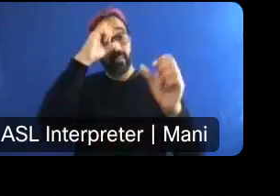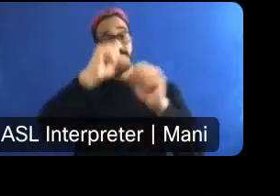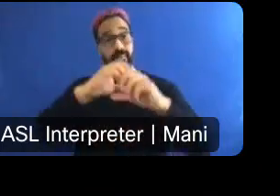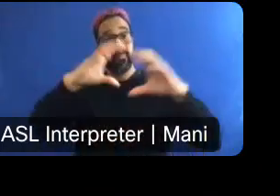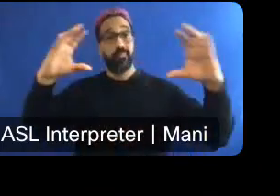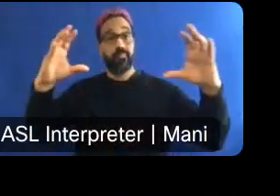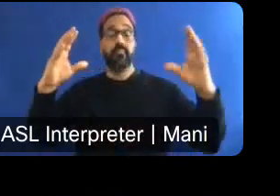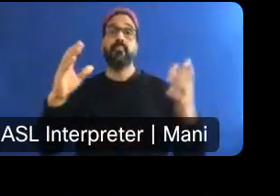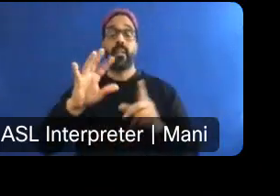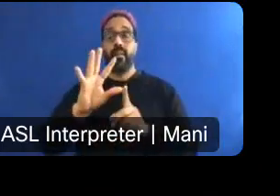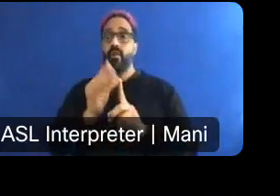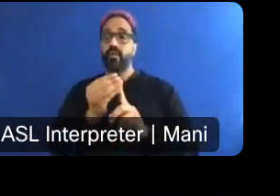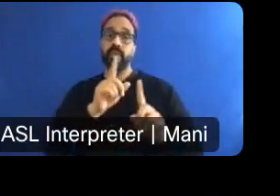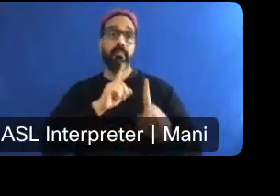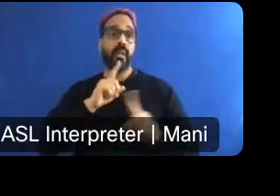informed framework.